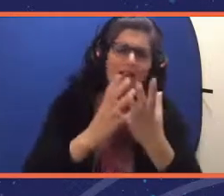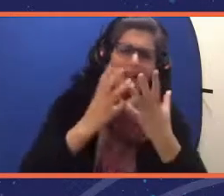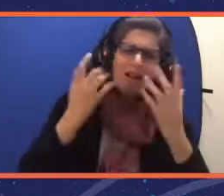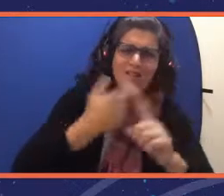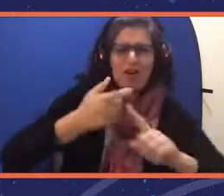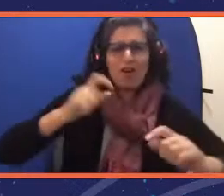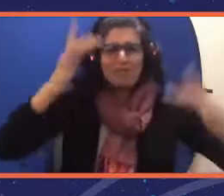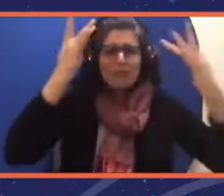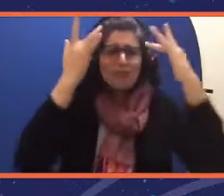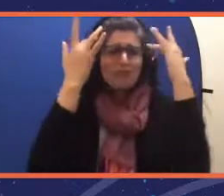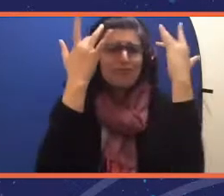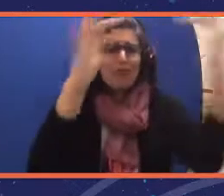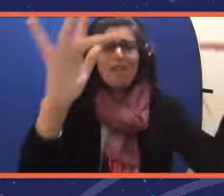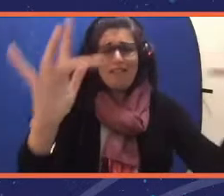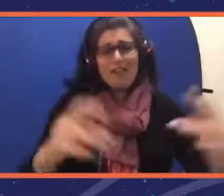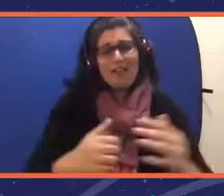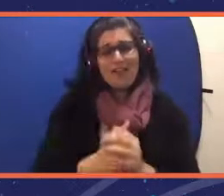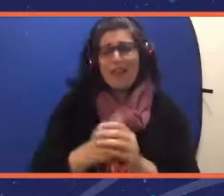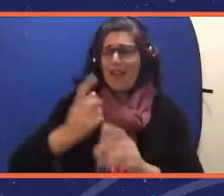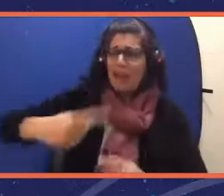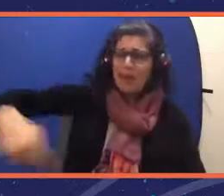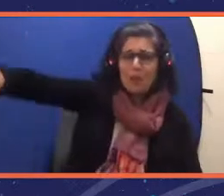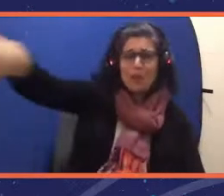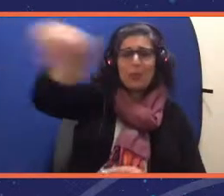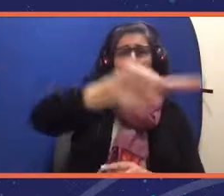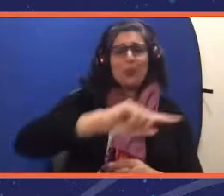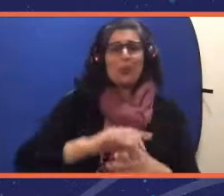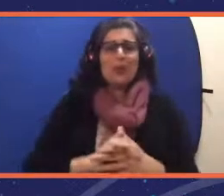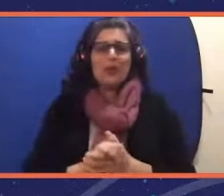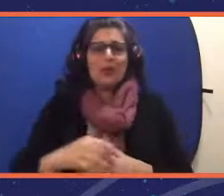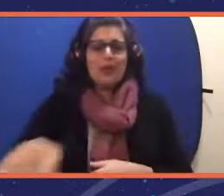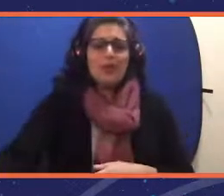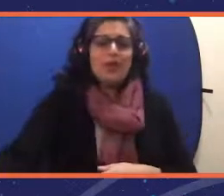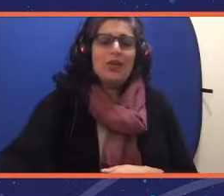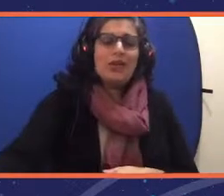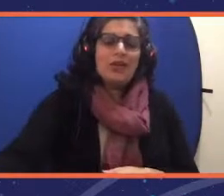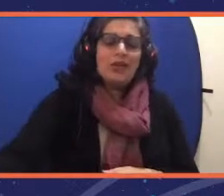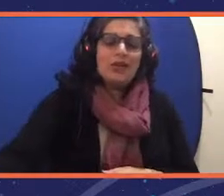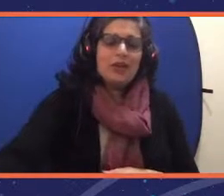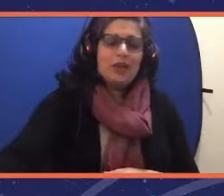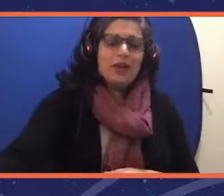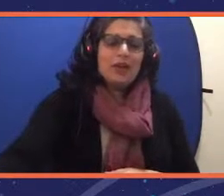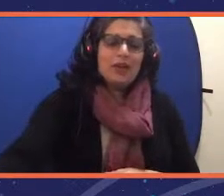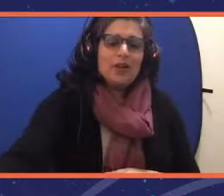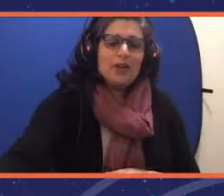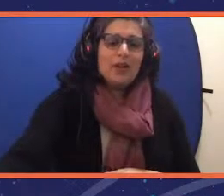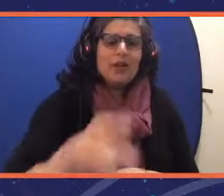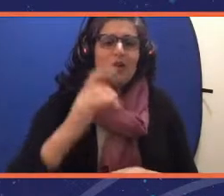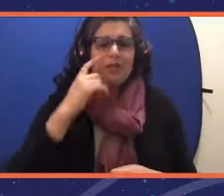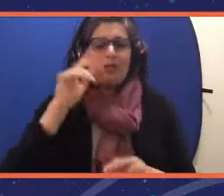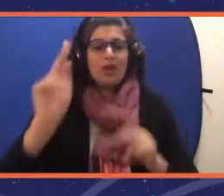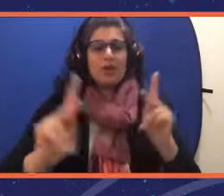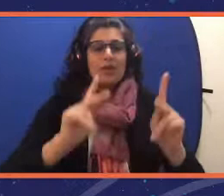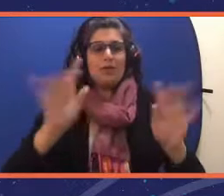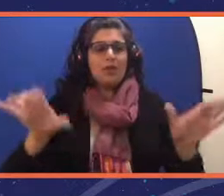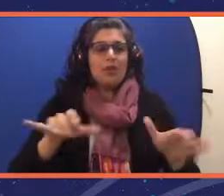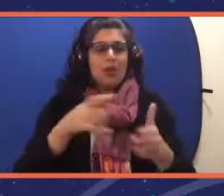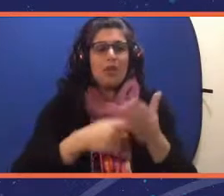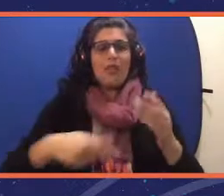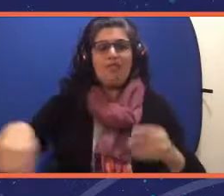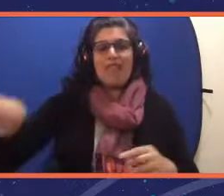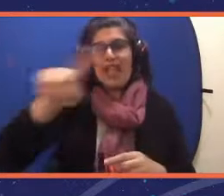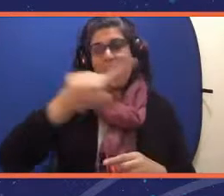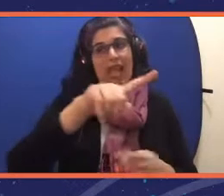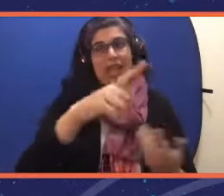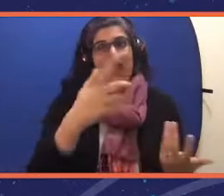minds. But also, these are folks who are doing what they preach, who are